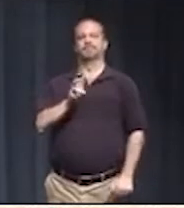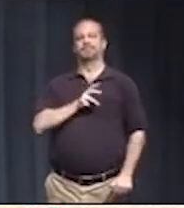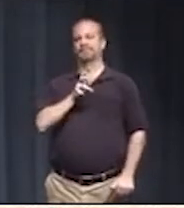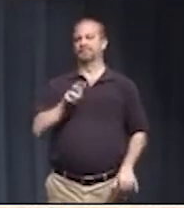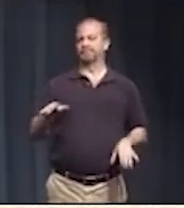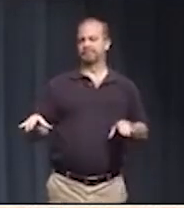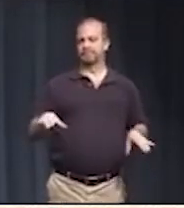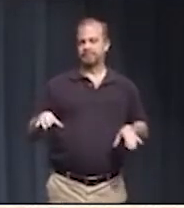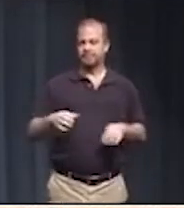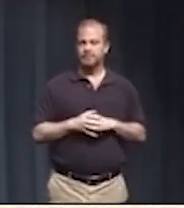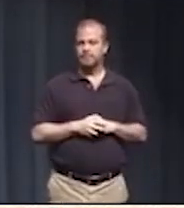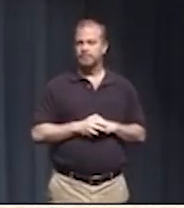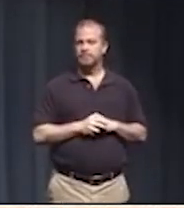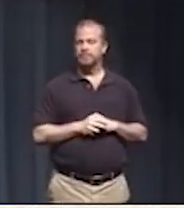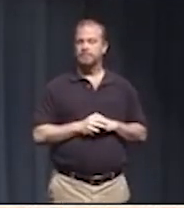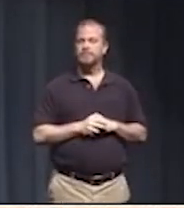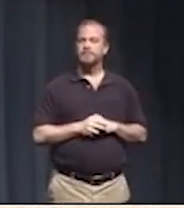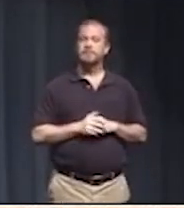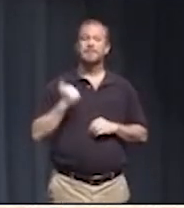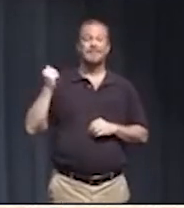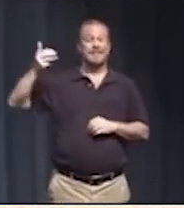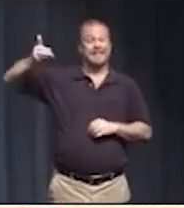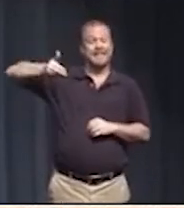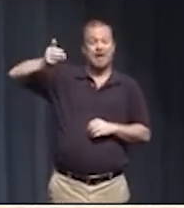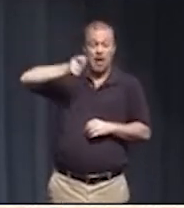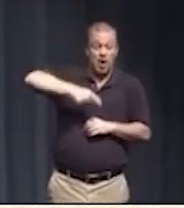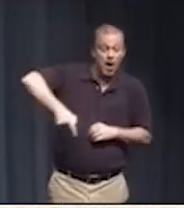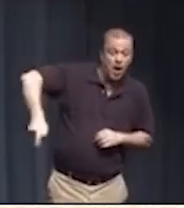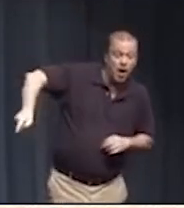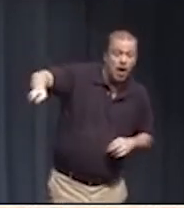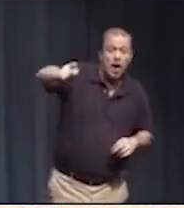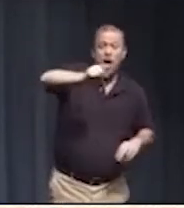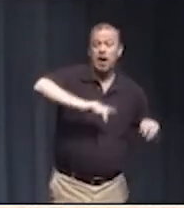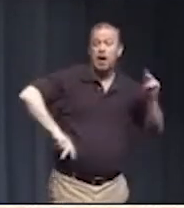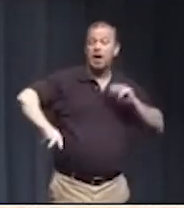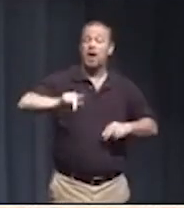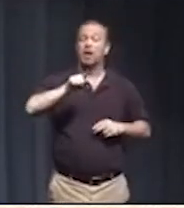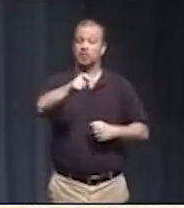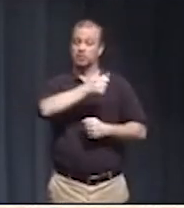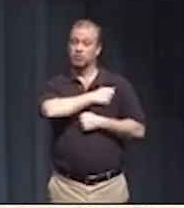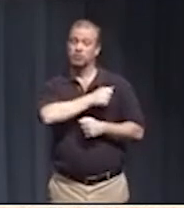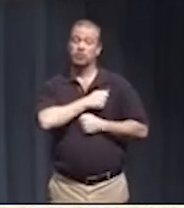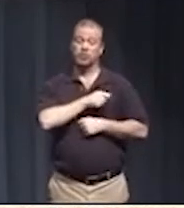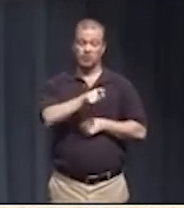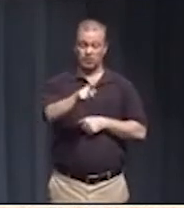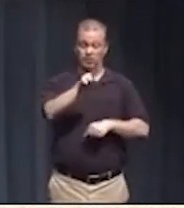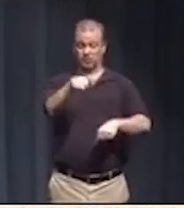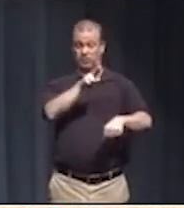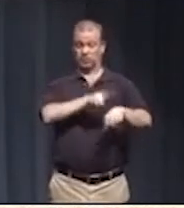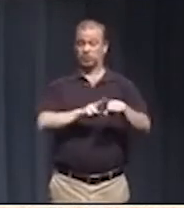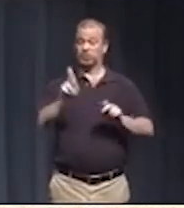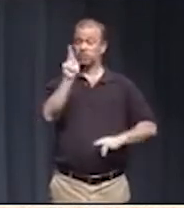But this speech, he is saying that all those people, all those soldiers, all those common people with him,